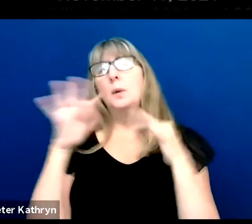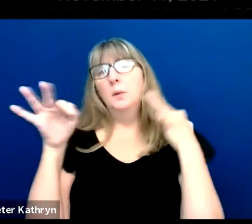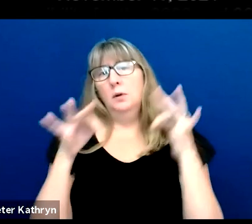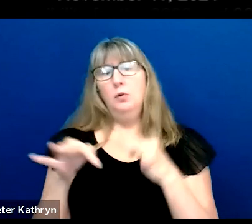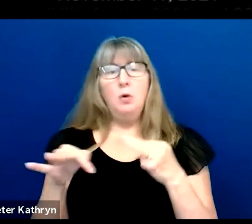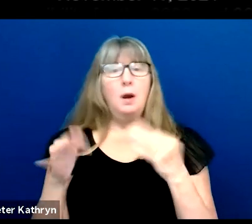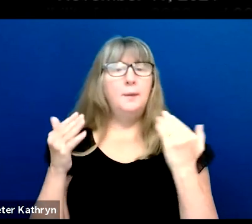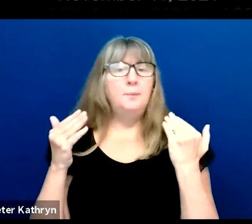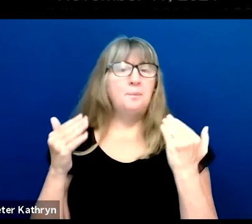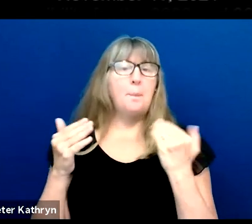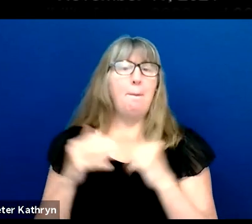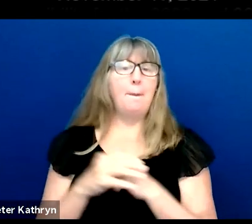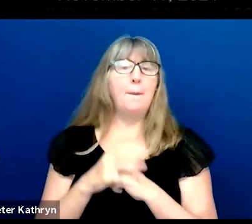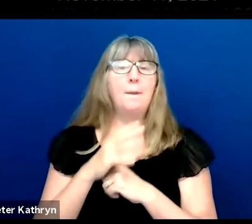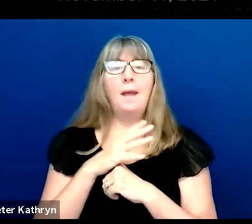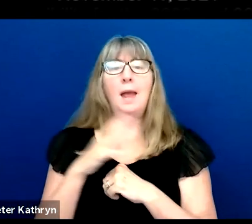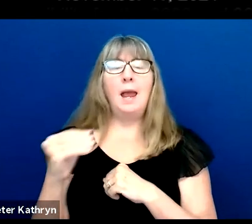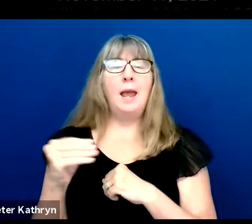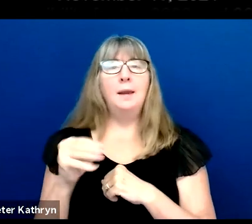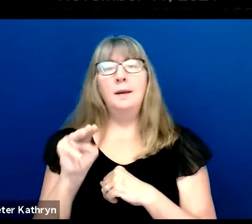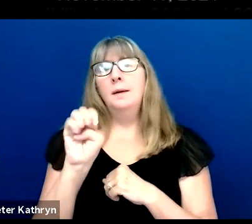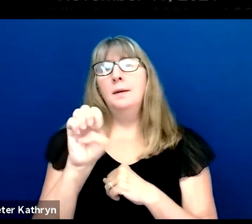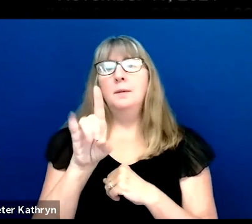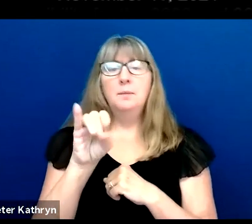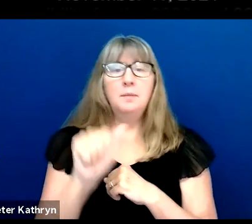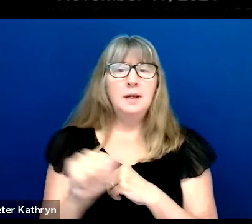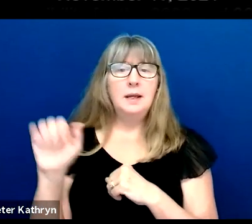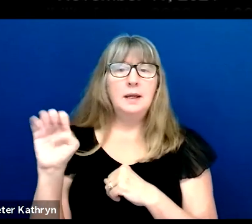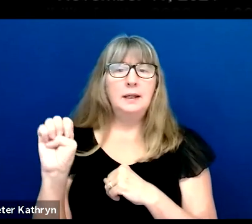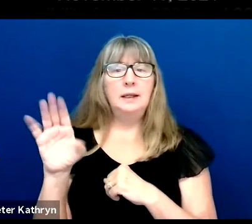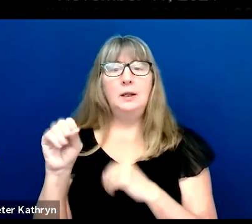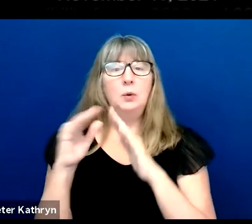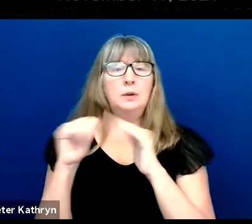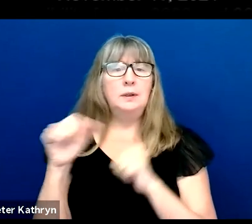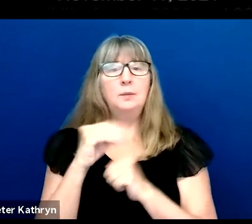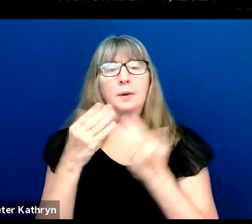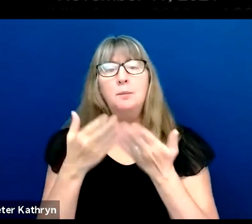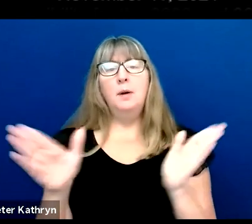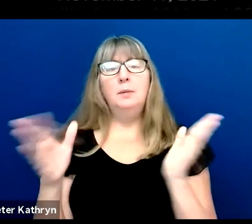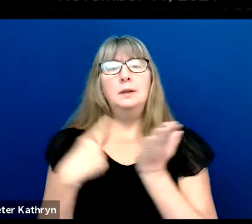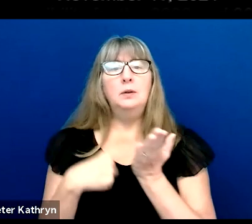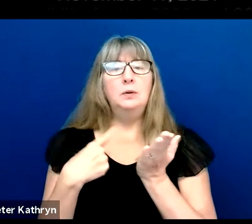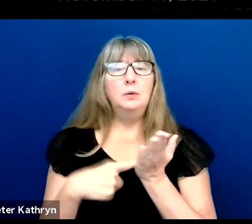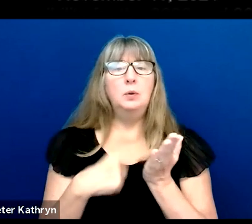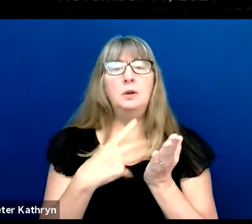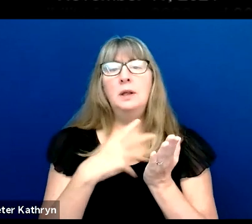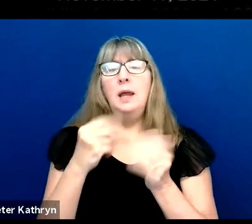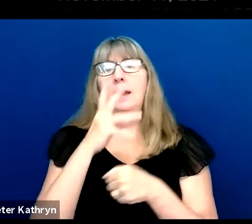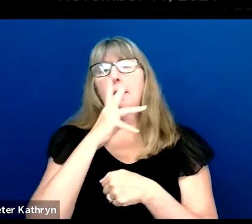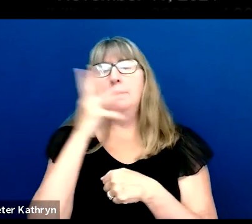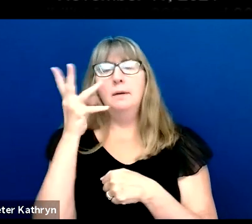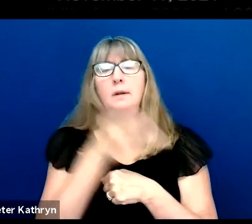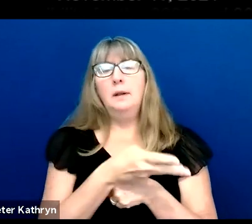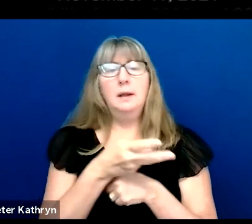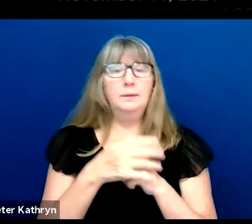forward. They are also erased by a media ecosystem and public discourse that neglects to include